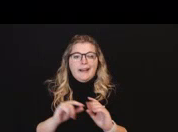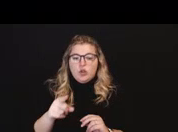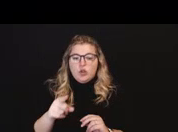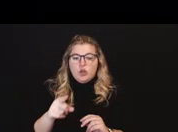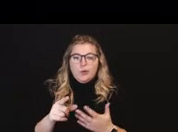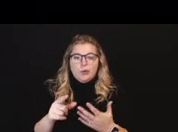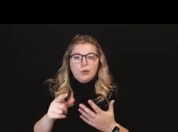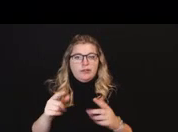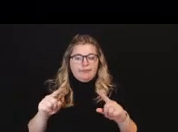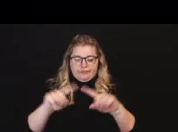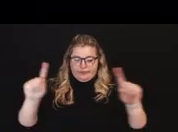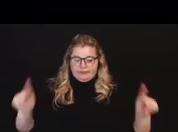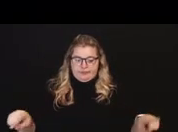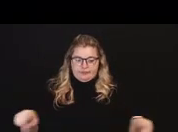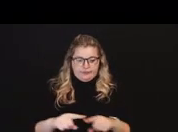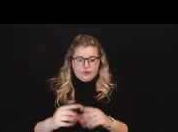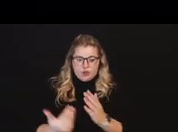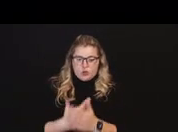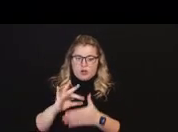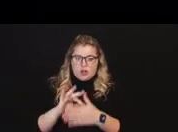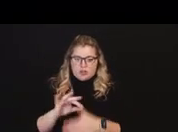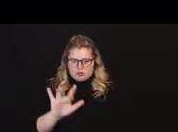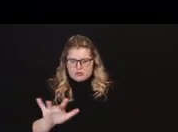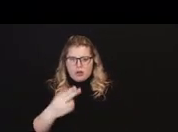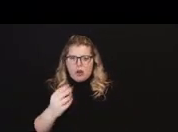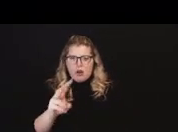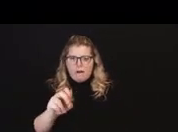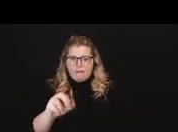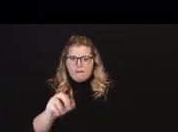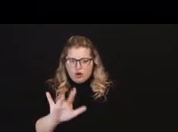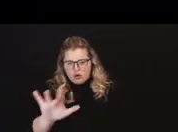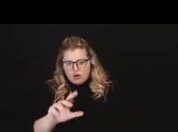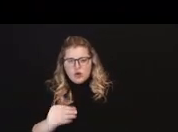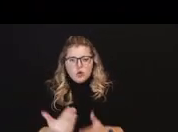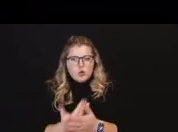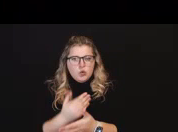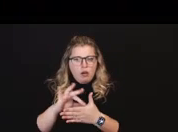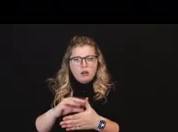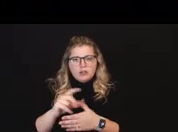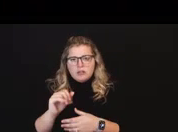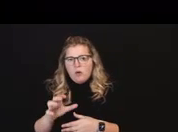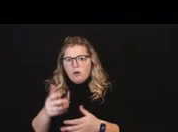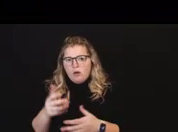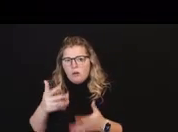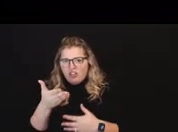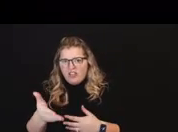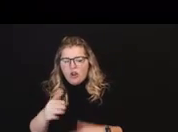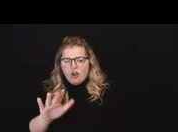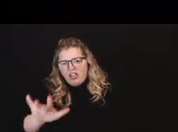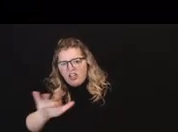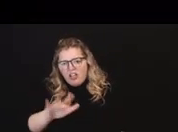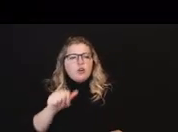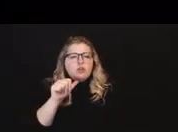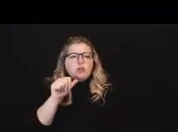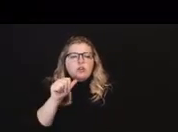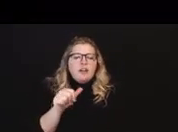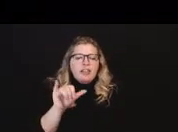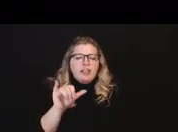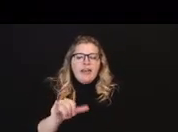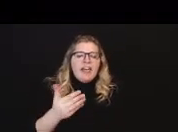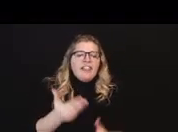thing that opened the new content or the new content itself, that you don't lose, that thing doesn't close